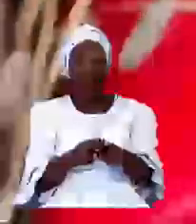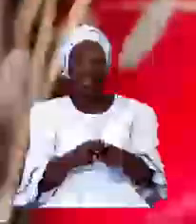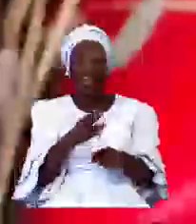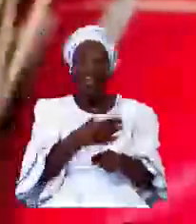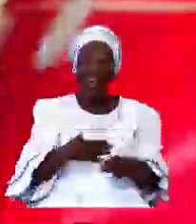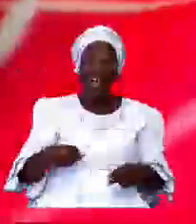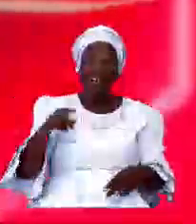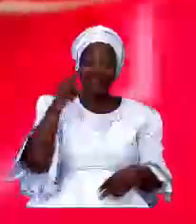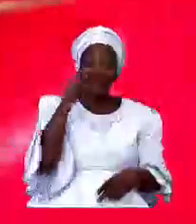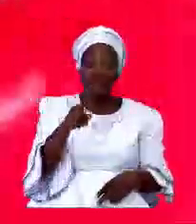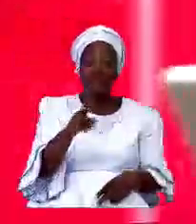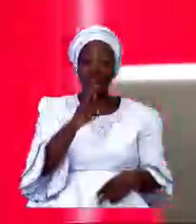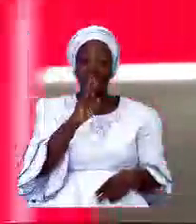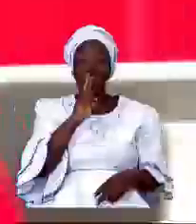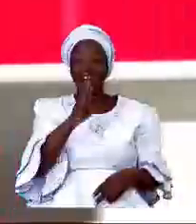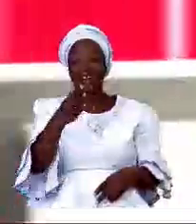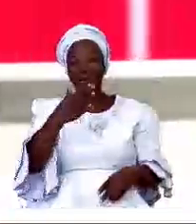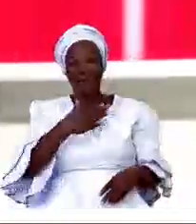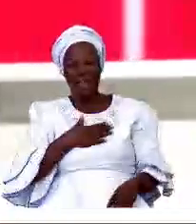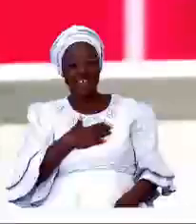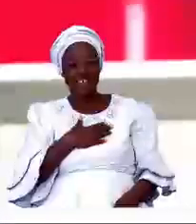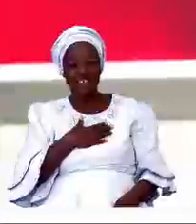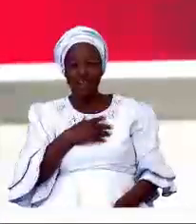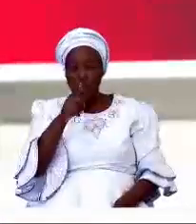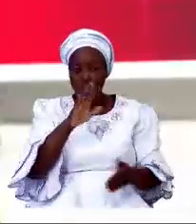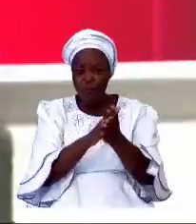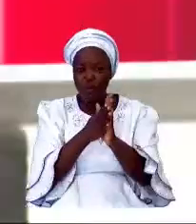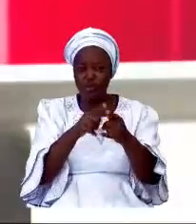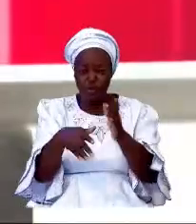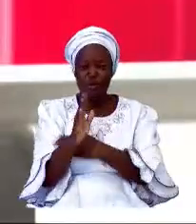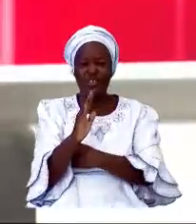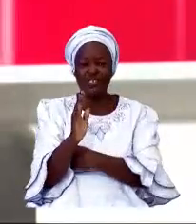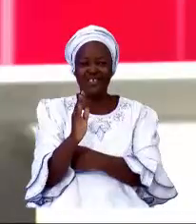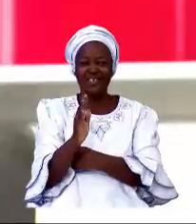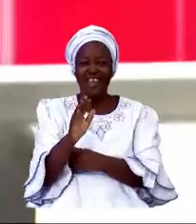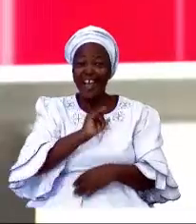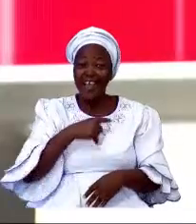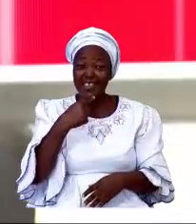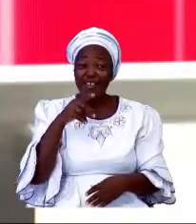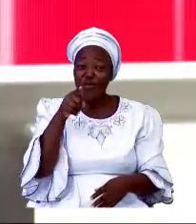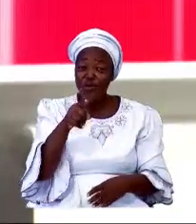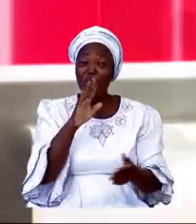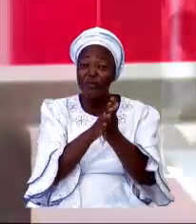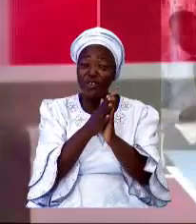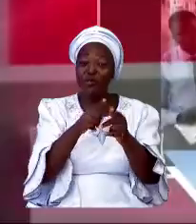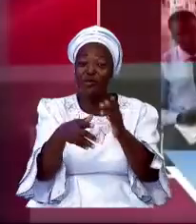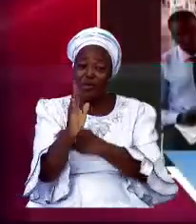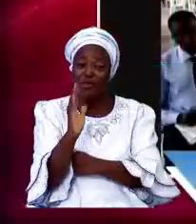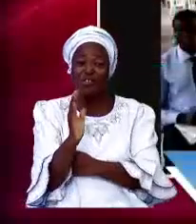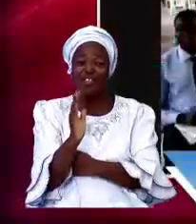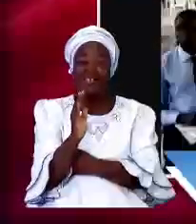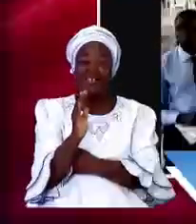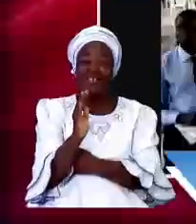thee by thy name, and thou art mine. You belong to